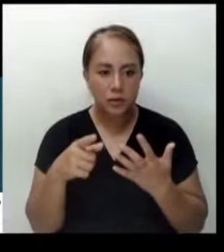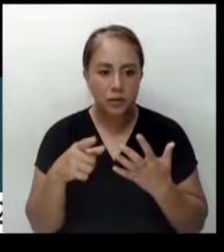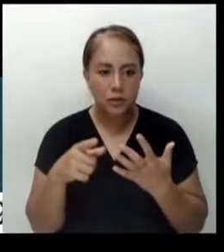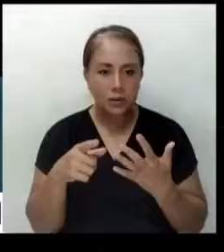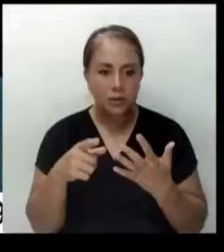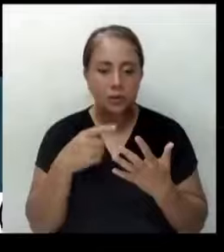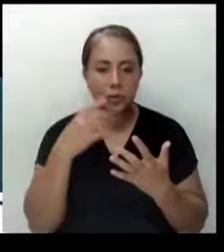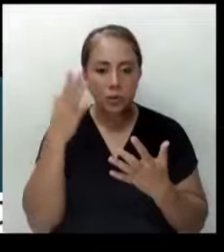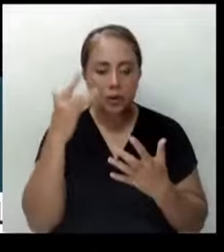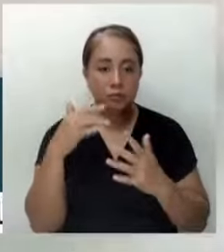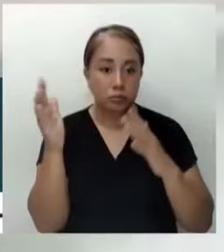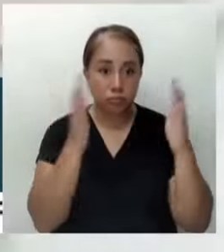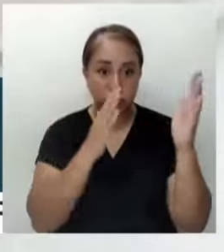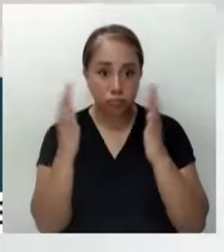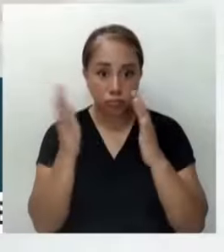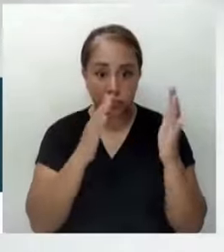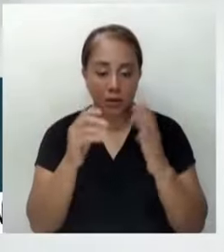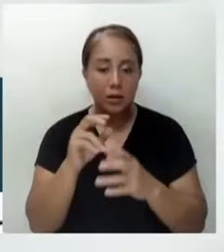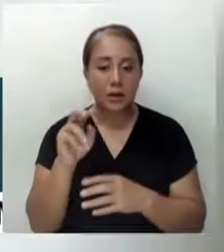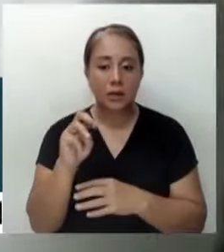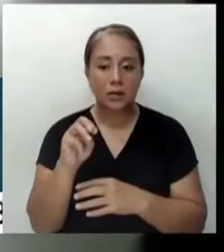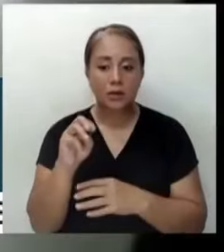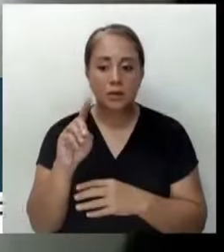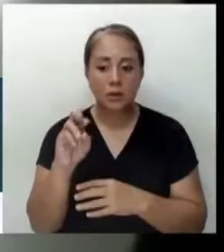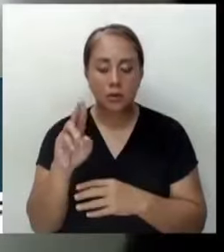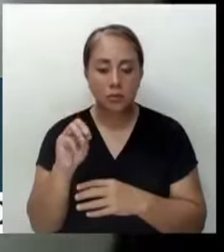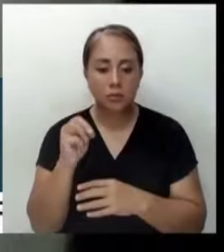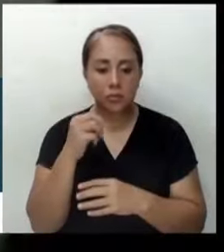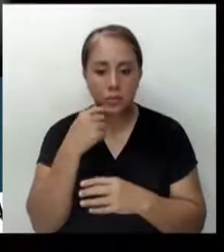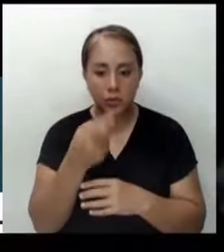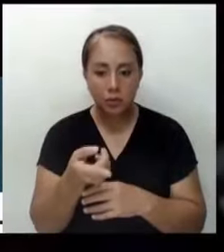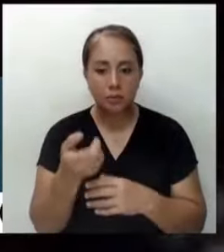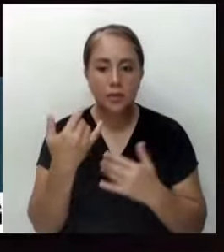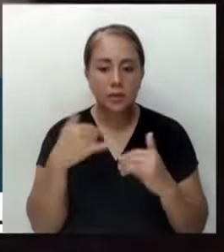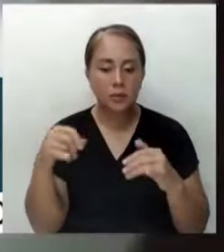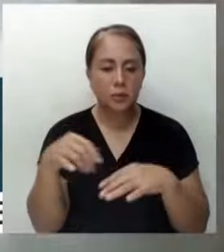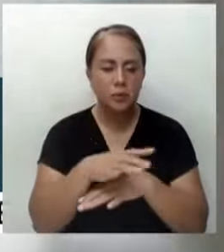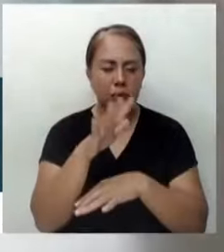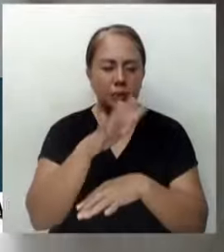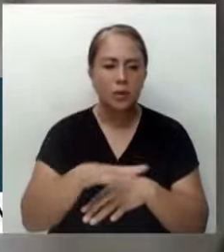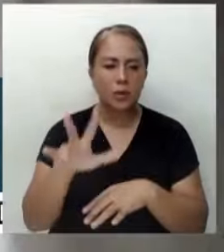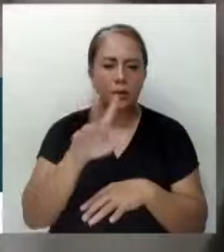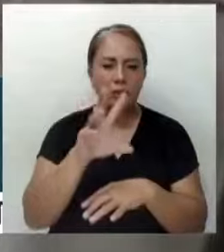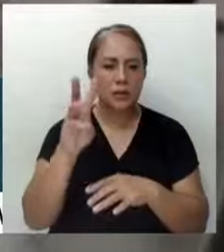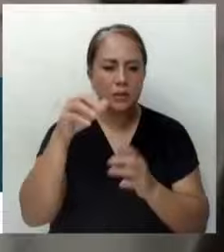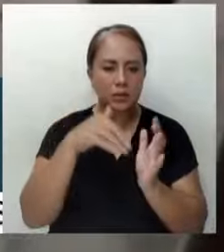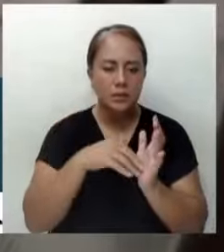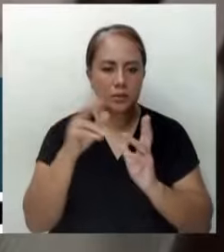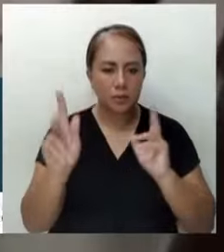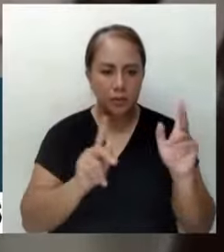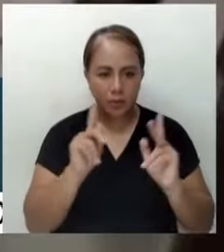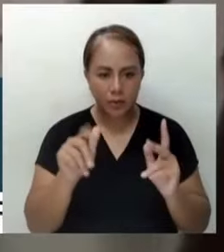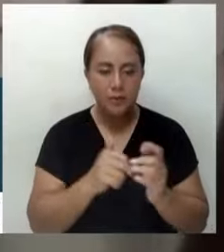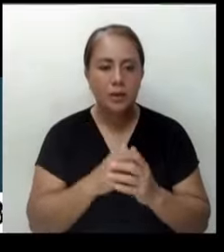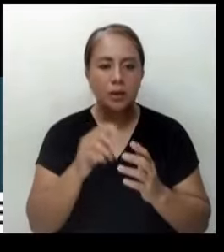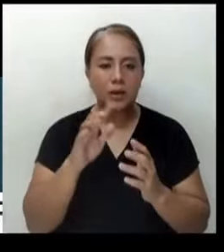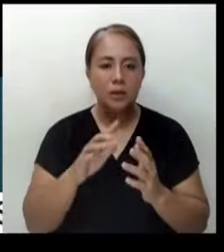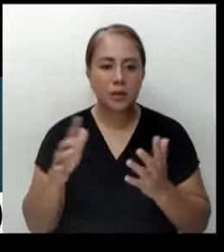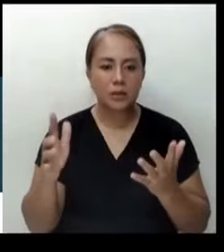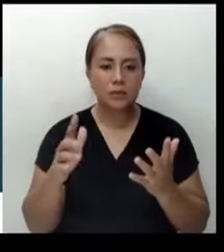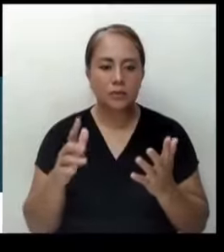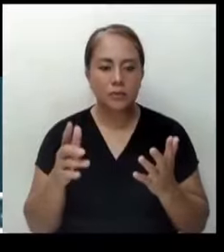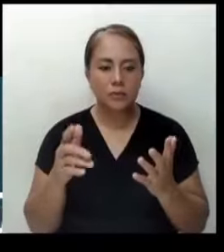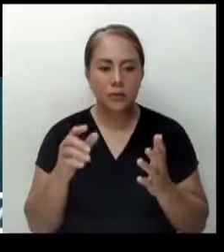to the typhoon. The NDRRMC noted that Aghon has affected over 36,000 people in the following regions. We